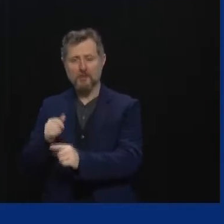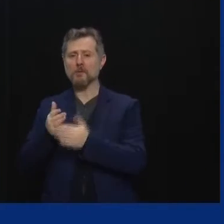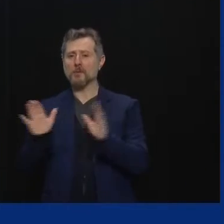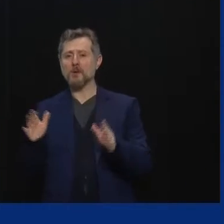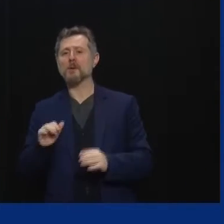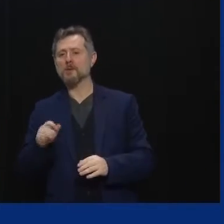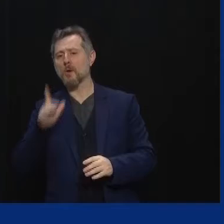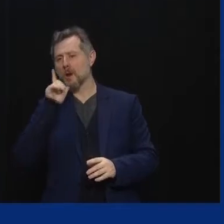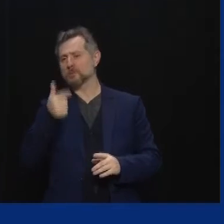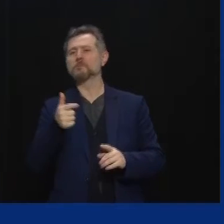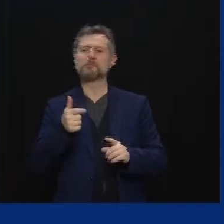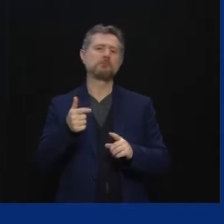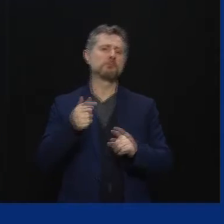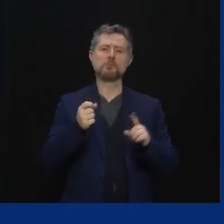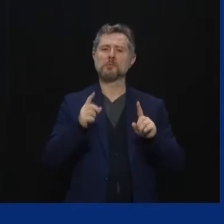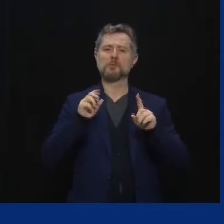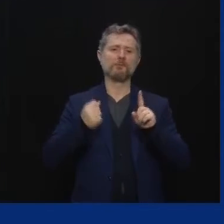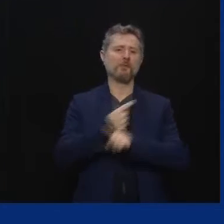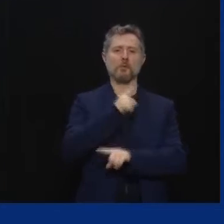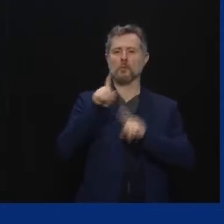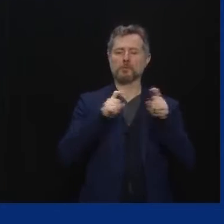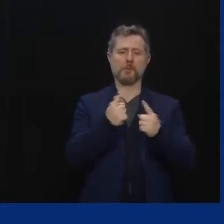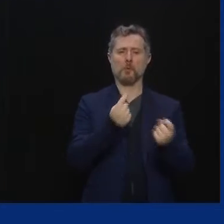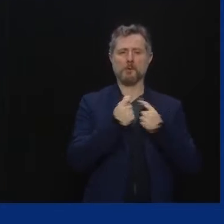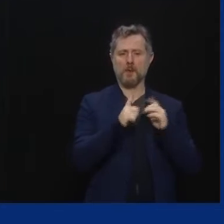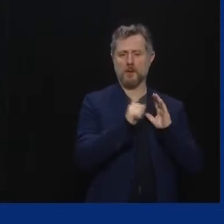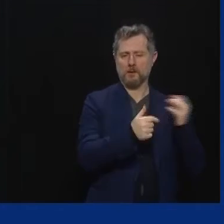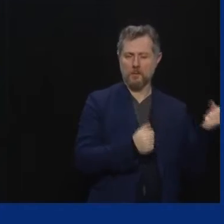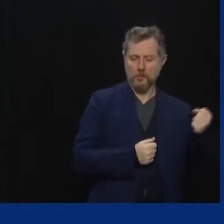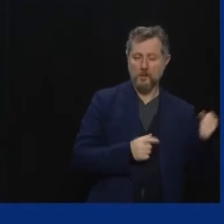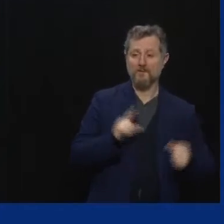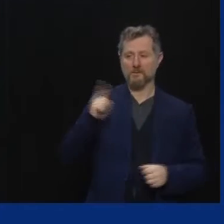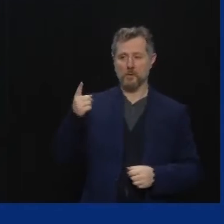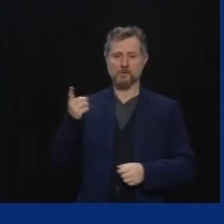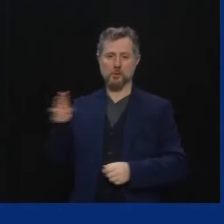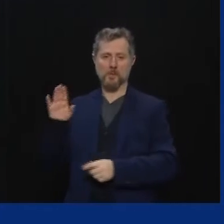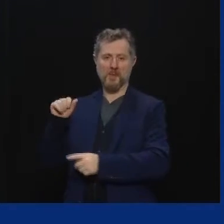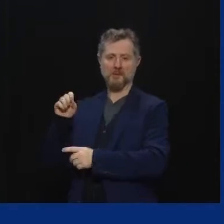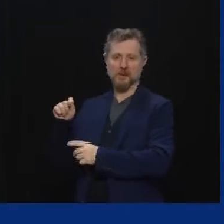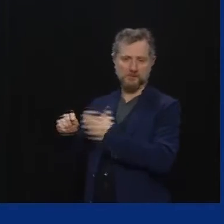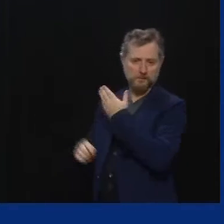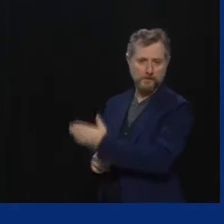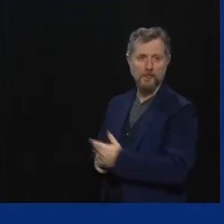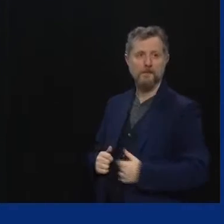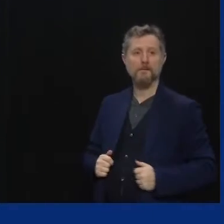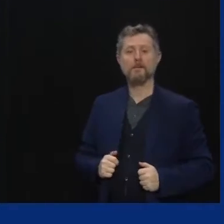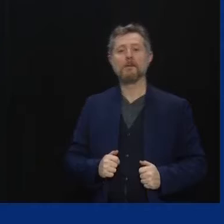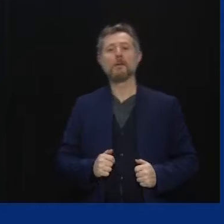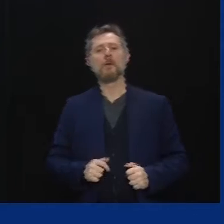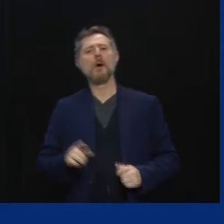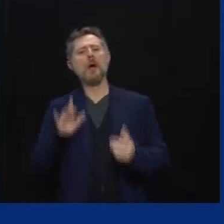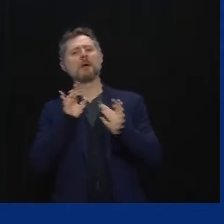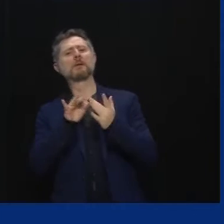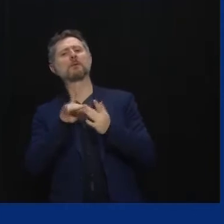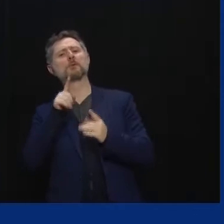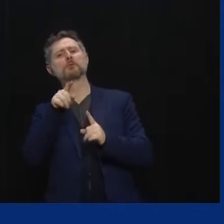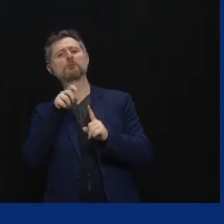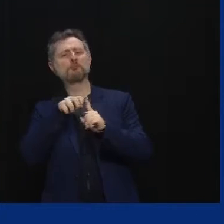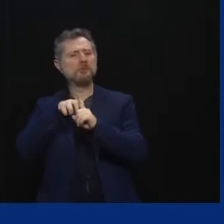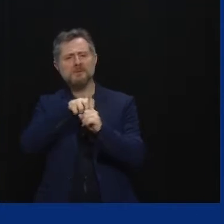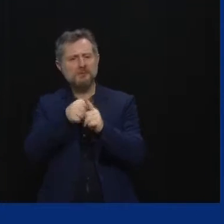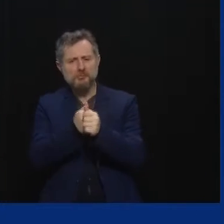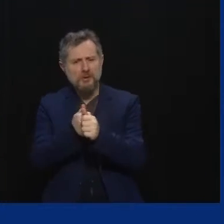Governor, if you could talk about the contact tracing at the Javits, what's being done,